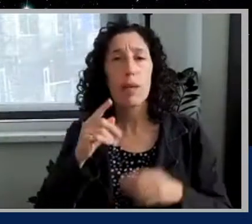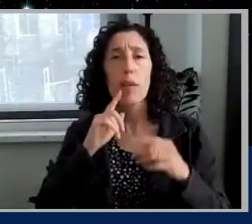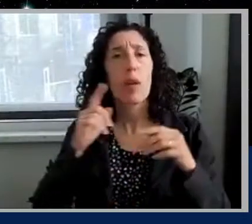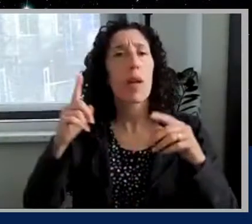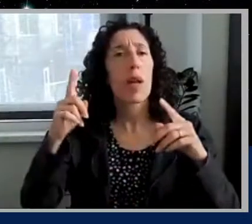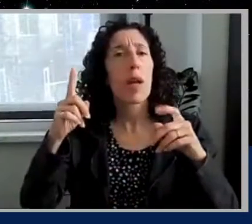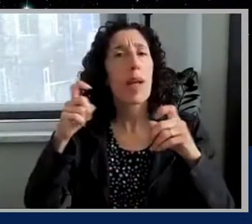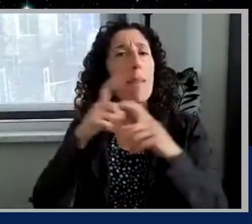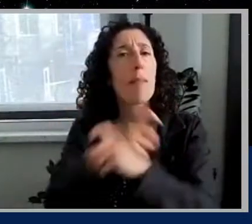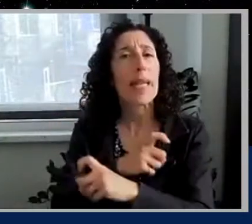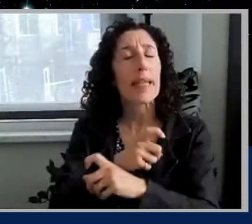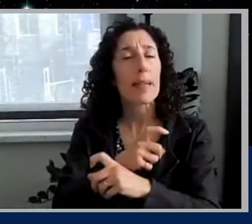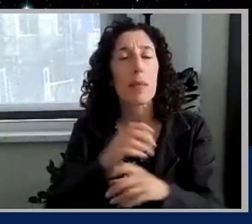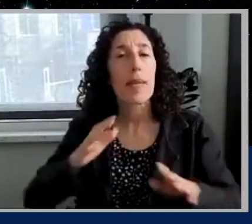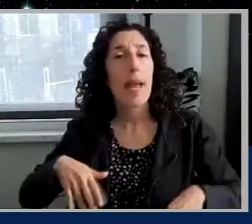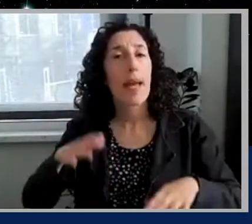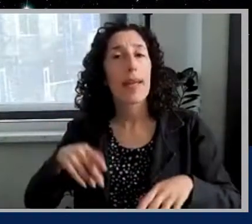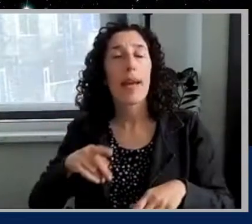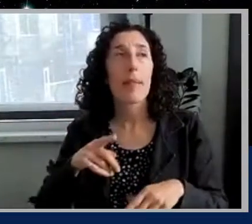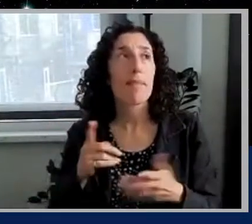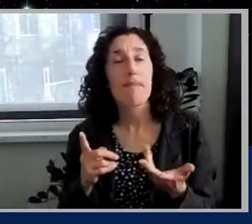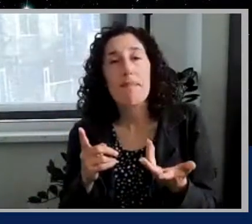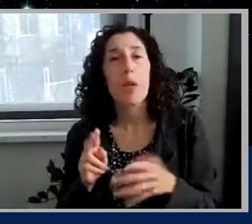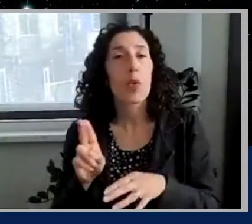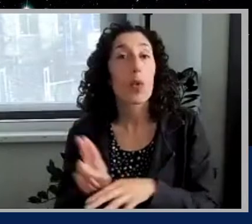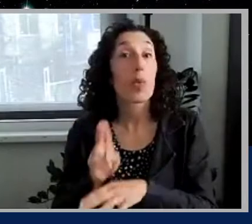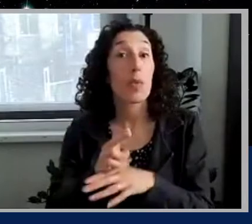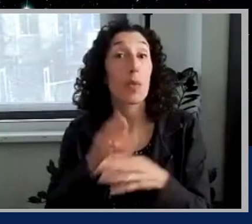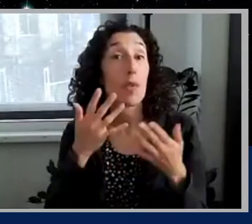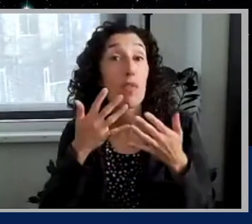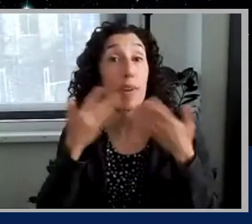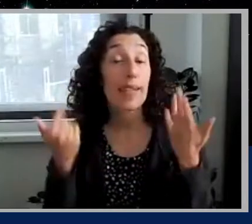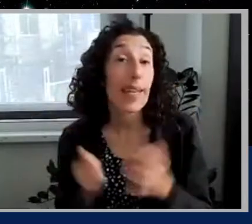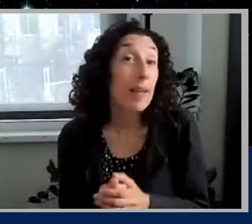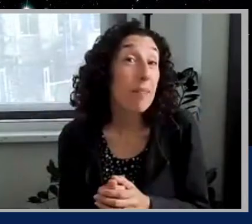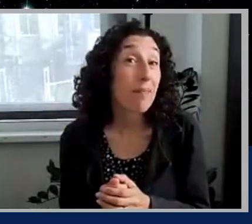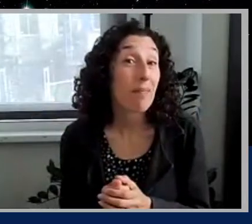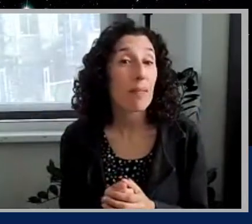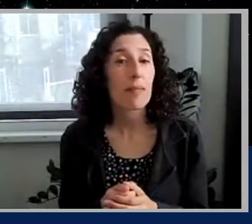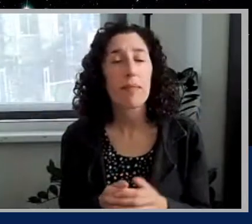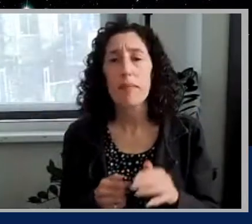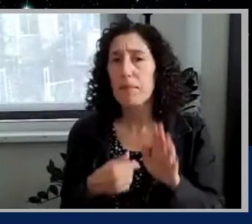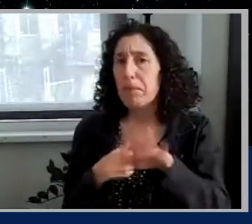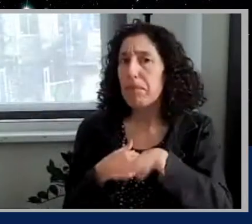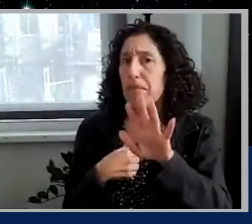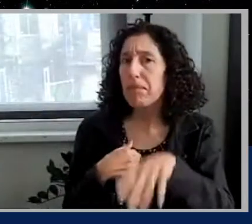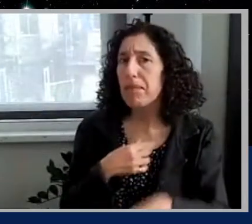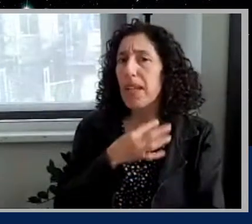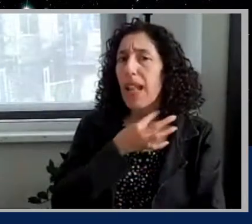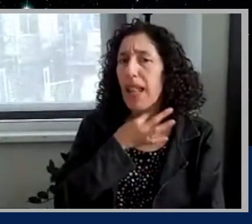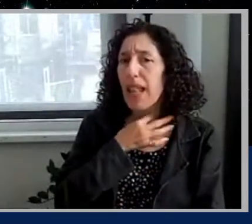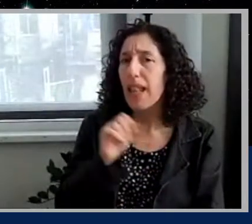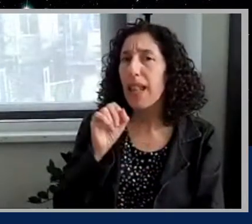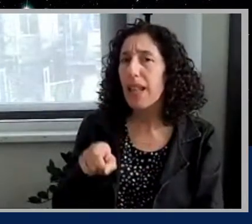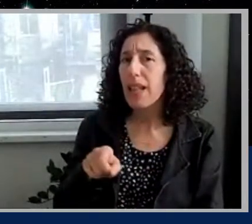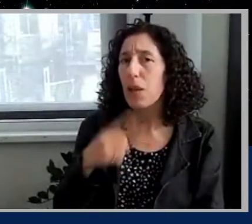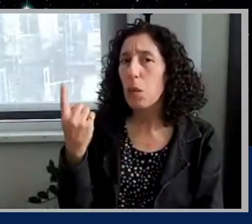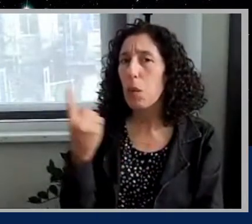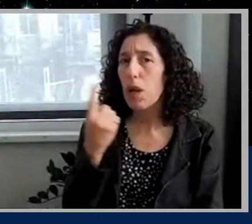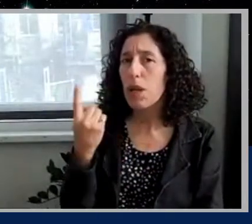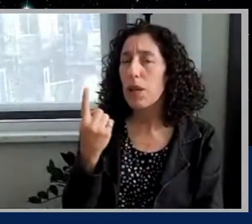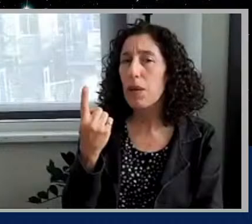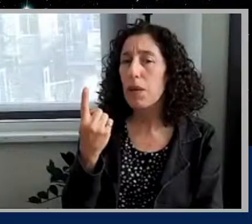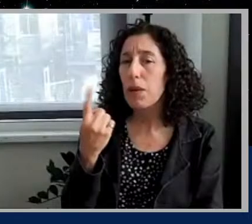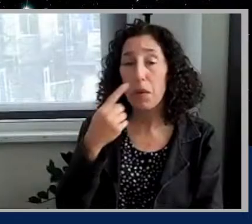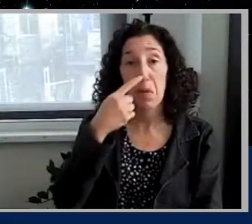I've got M16. Oh, go ahead. Oh, I just wanted to ask a quick question. It might be a little tangent, so we don't have to spend a lot